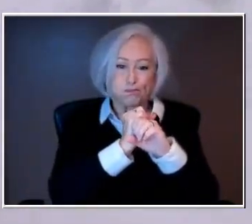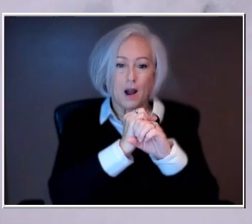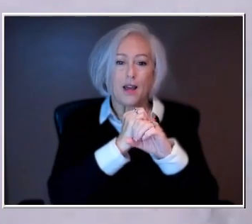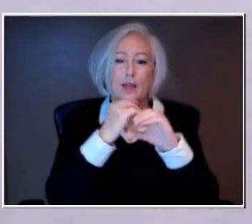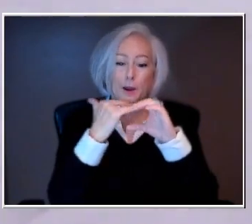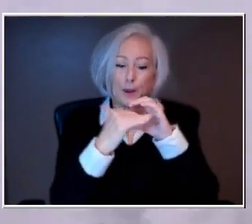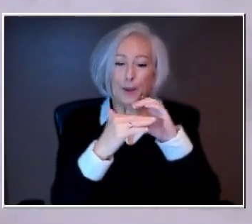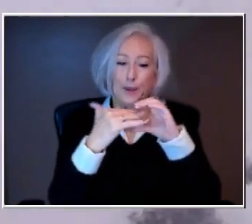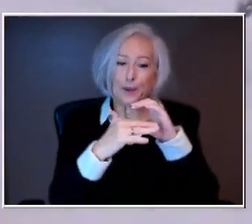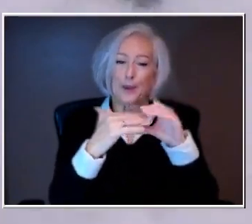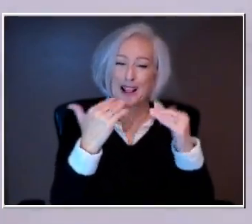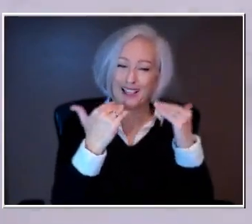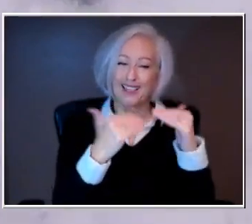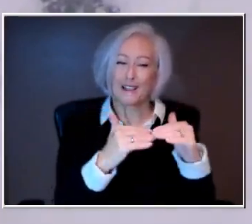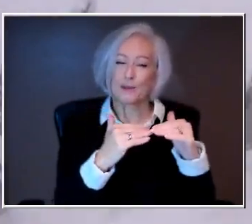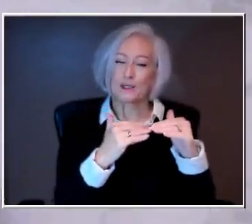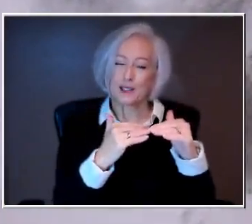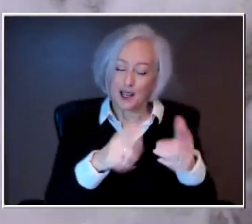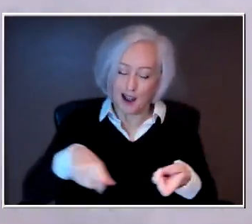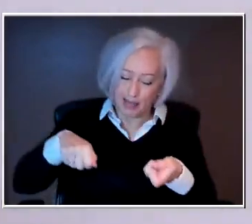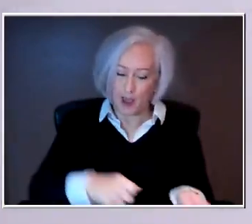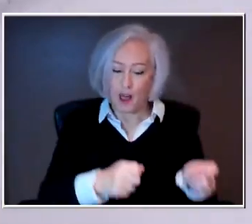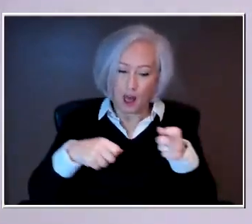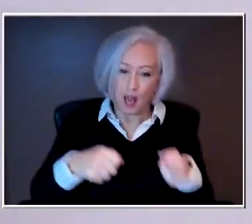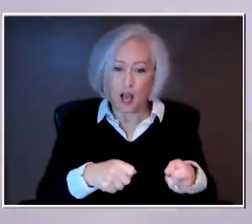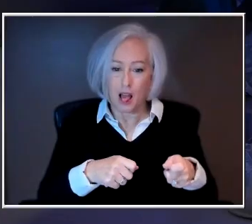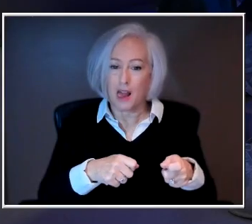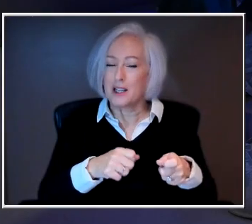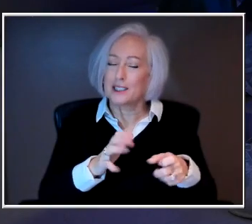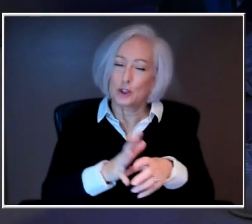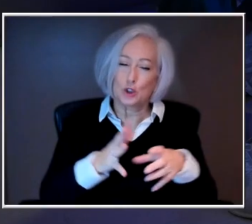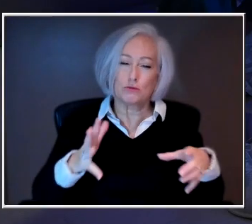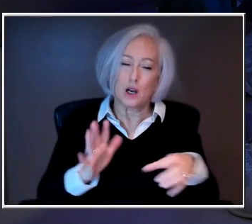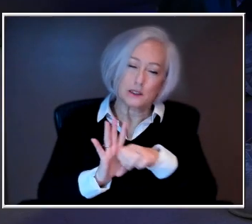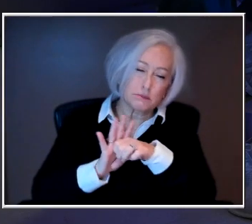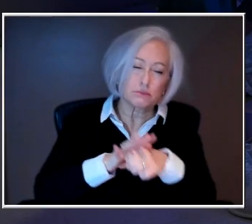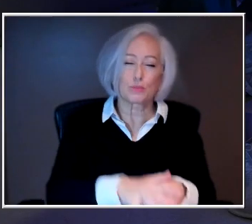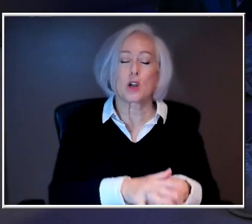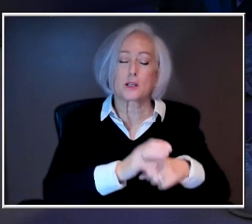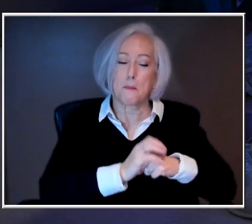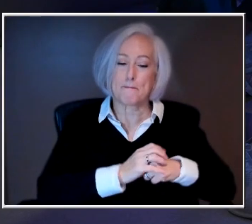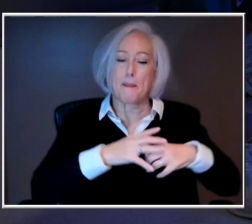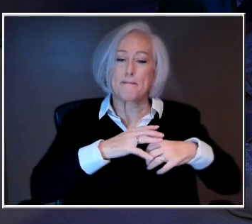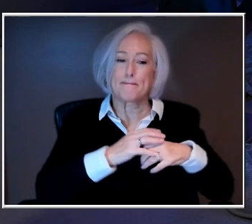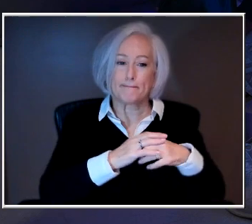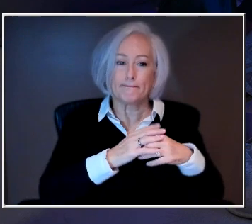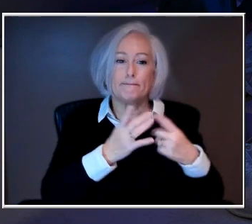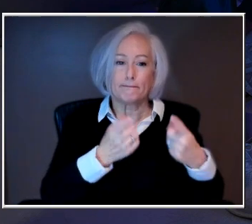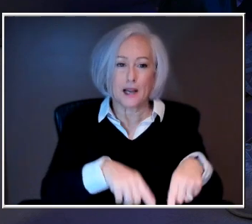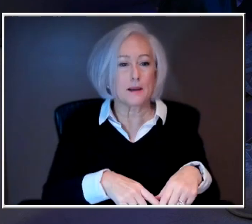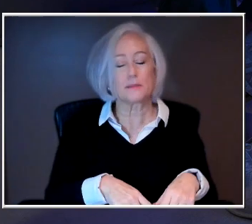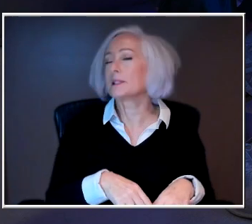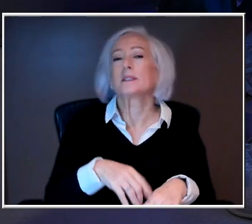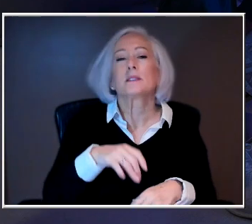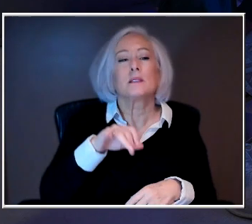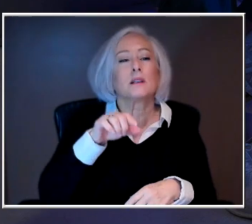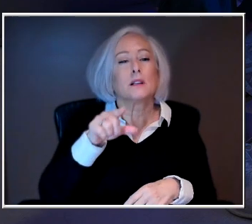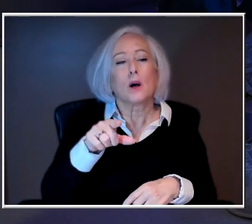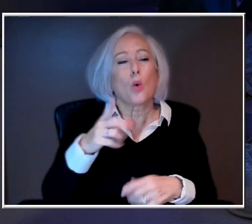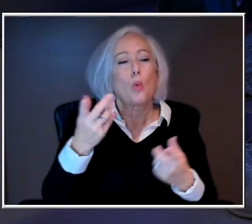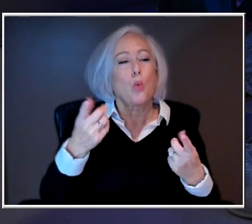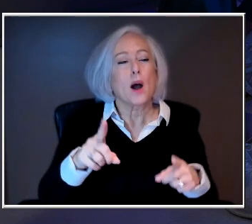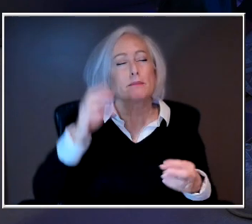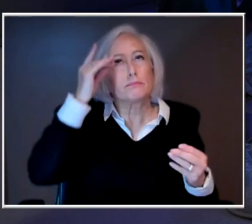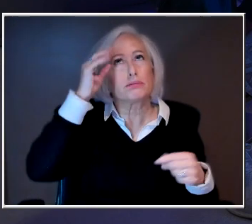shoveling snow and being out in that cold weather. Yeah, just that surge of energy. But what else keeps you up at night when it comes to our aging population during these cold winter months? So many things.